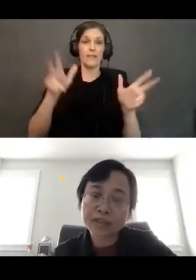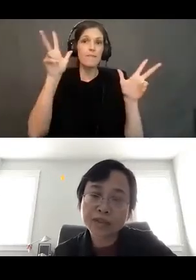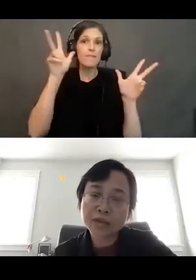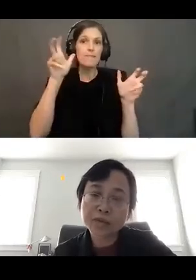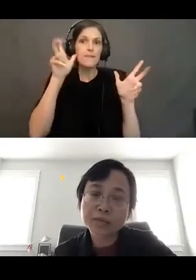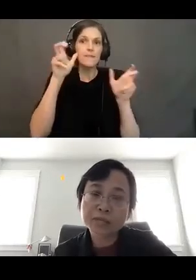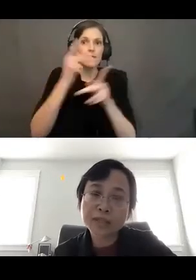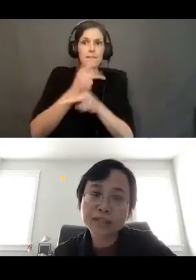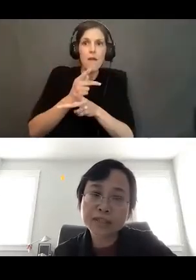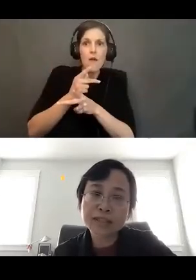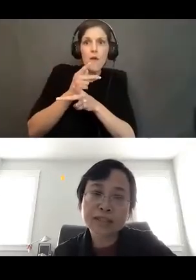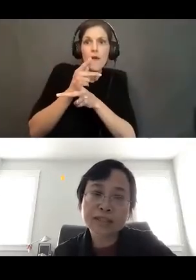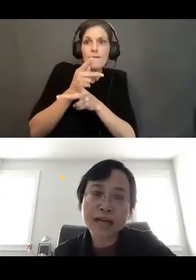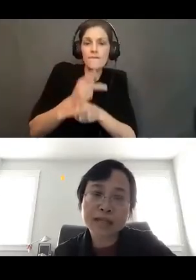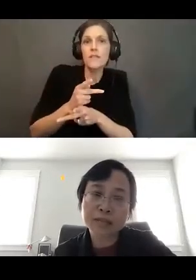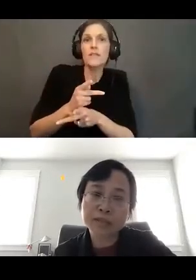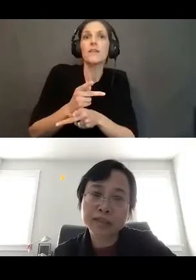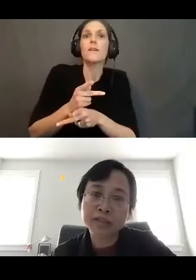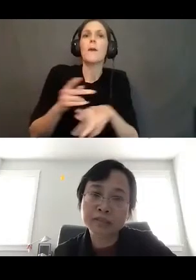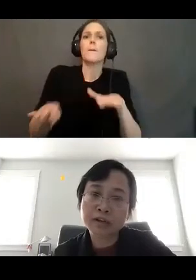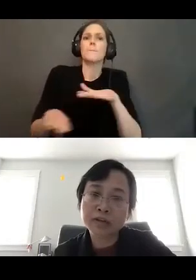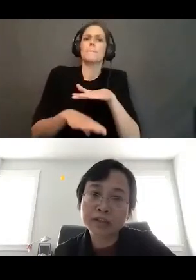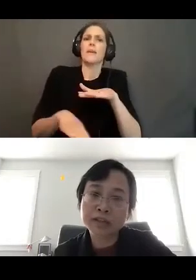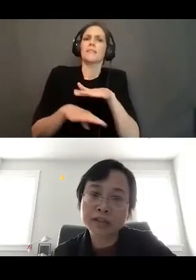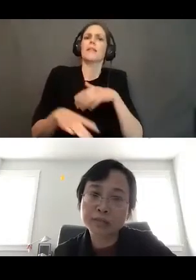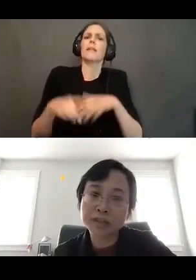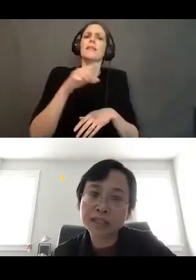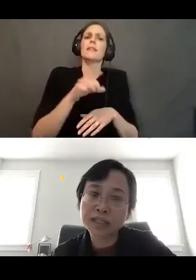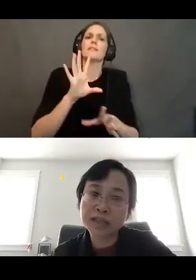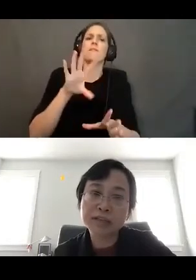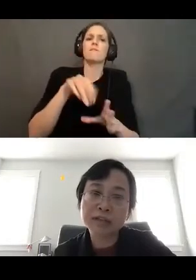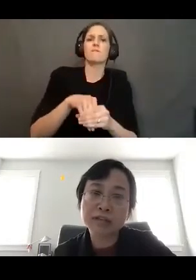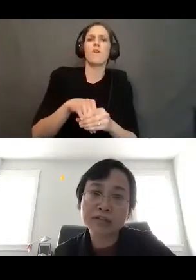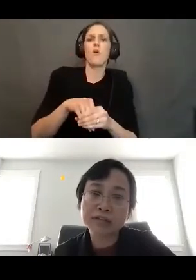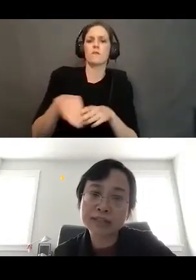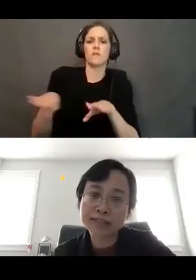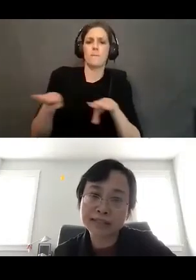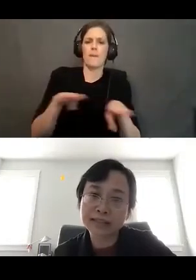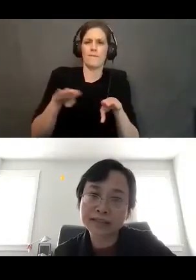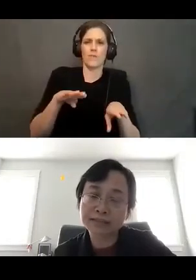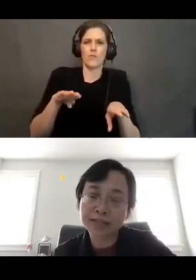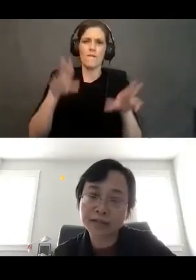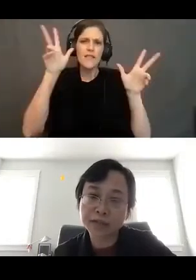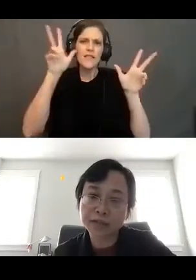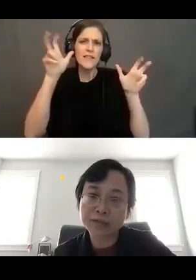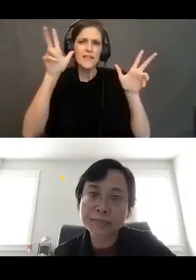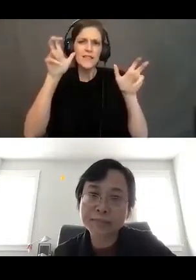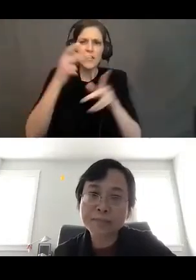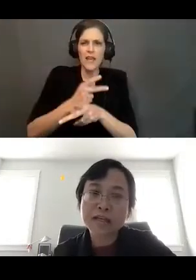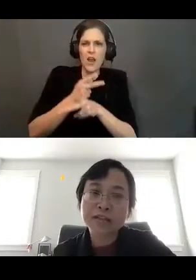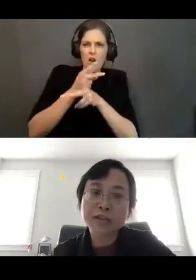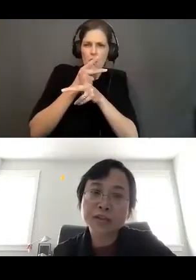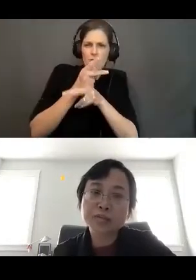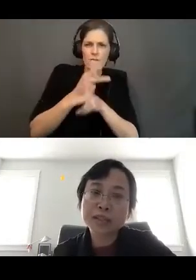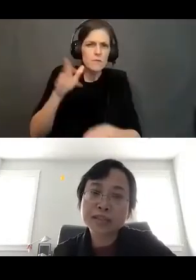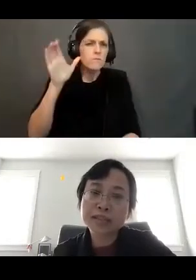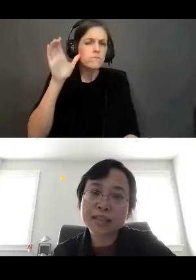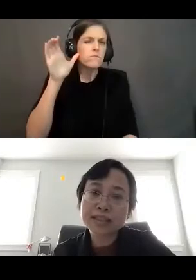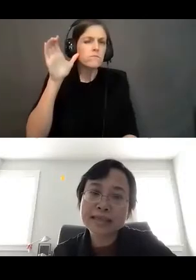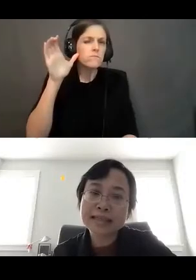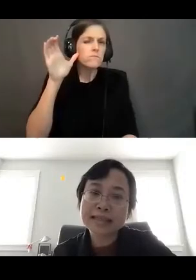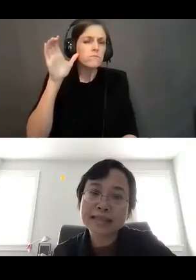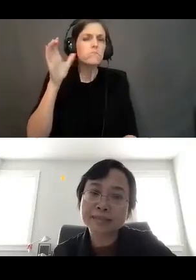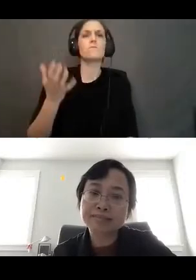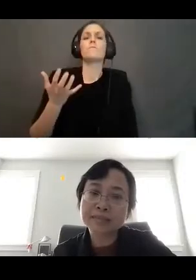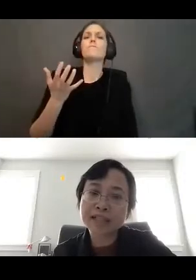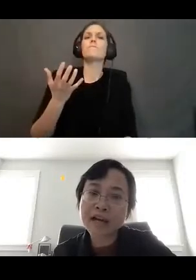carefully. So basically this item is involving a behavior of listening carefully, right? So it's basically,